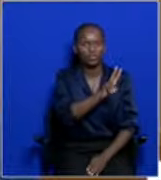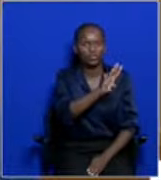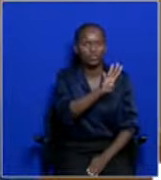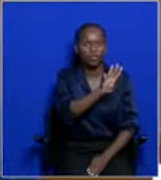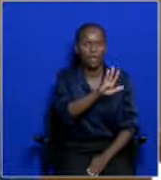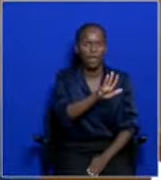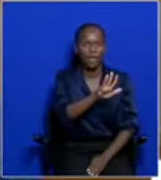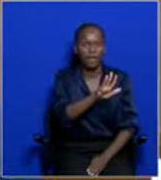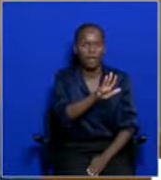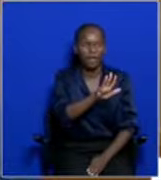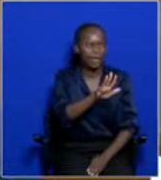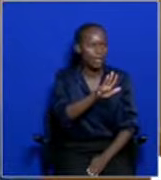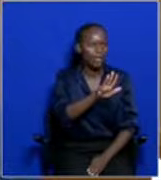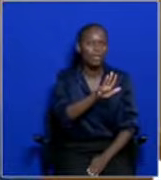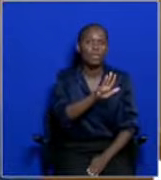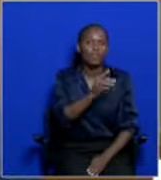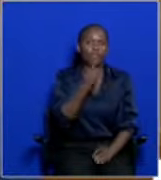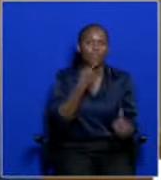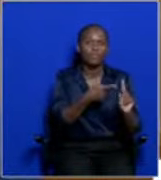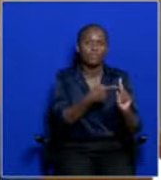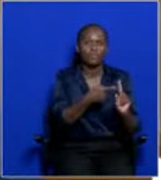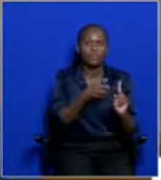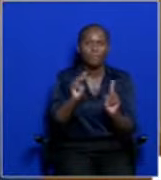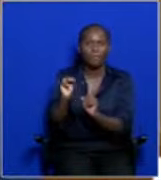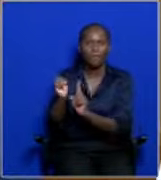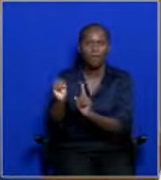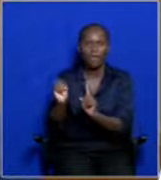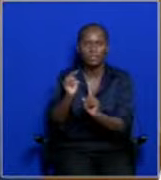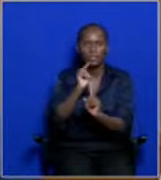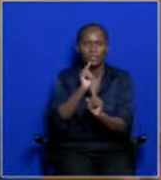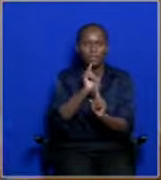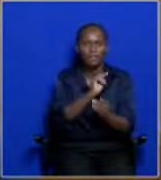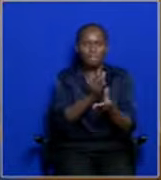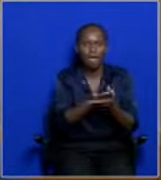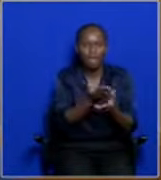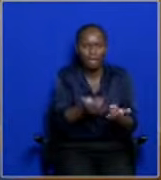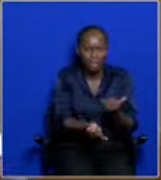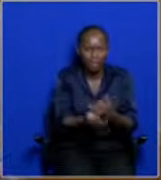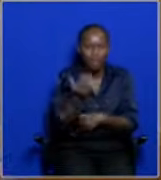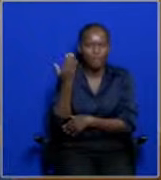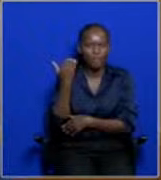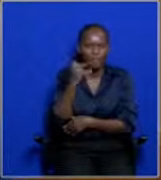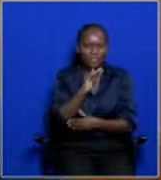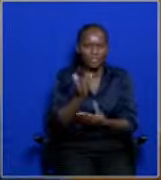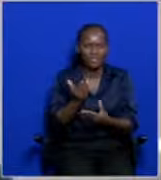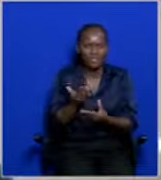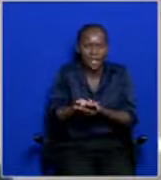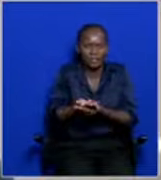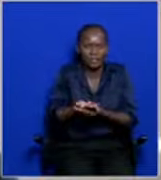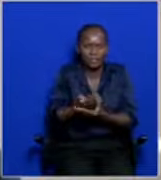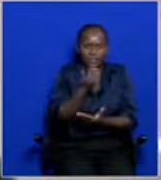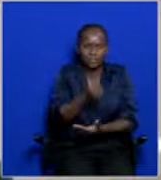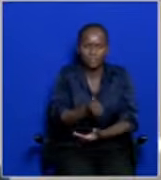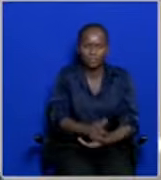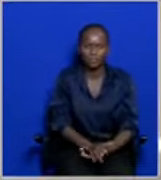short Julius yes, Mkwanazi. for the previous case. Okay. Yes. All right, thank you.